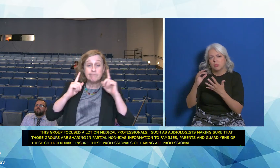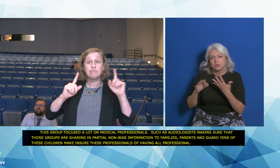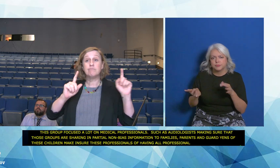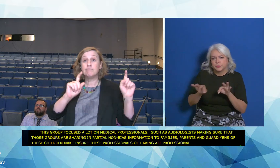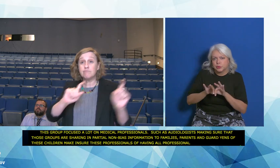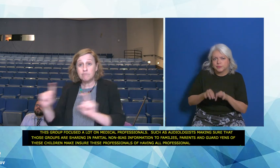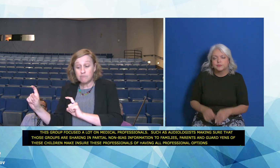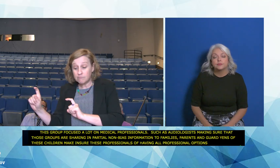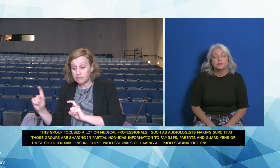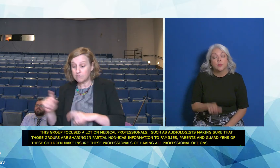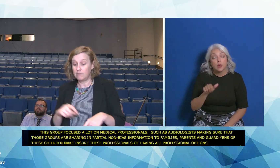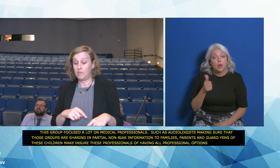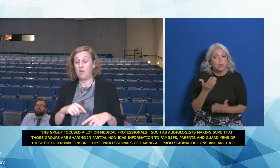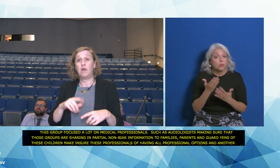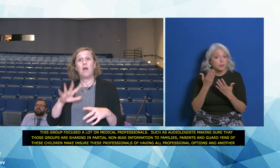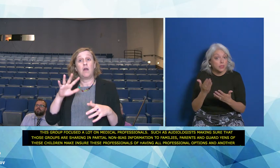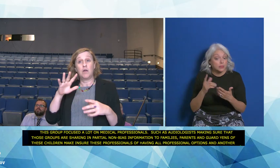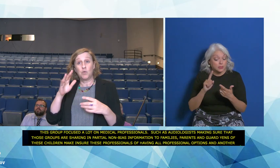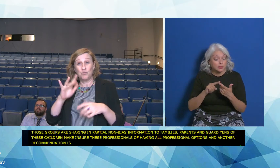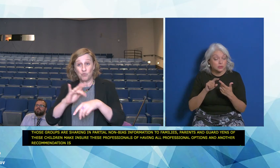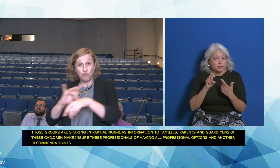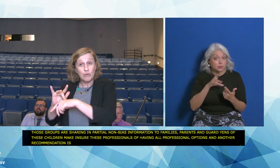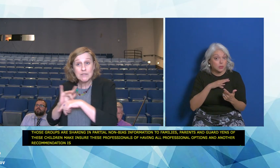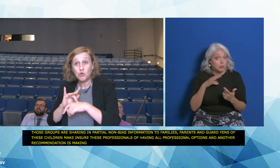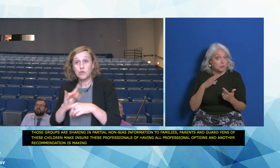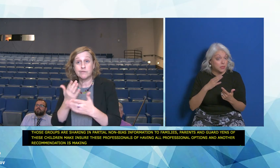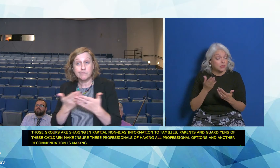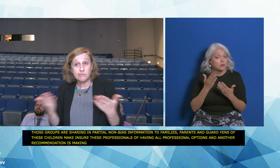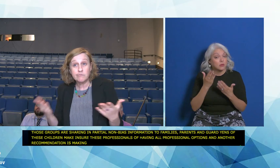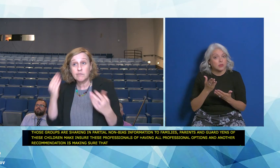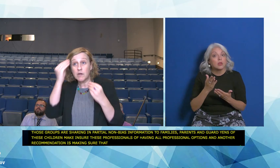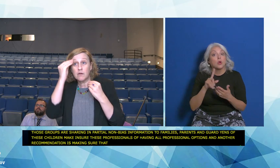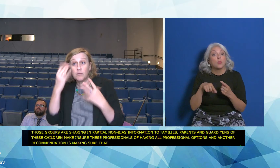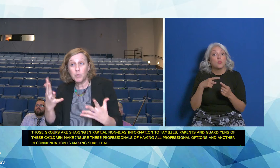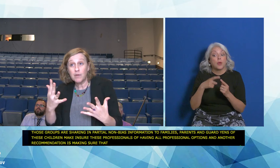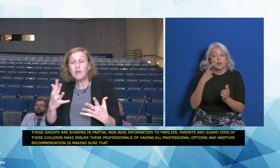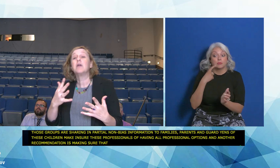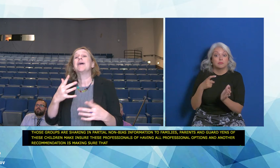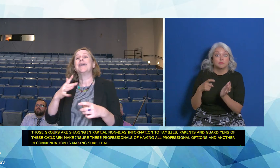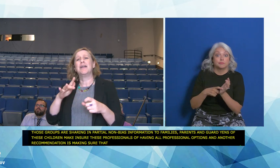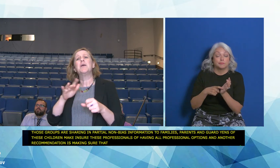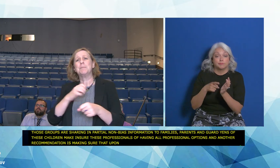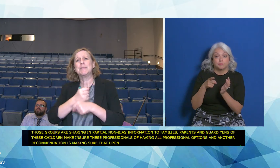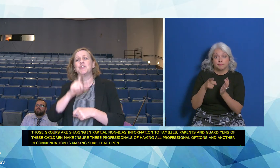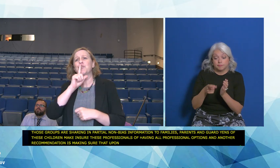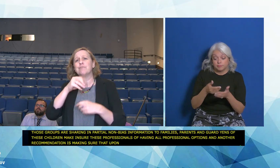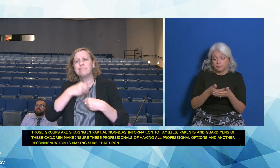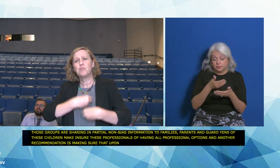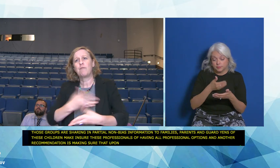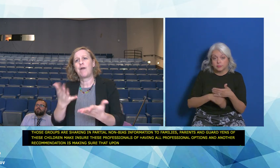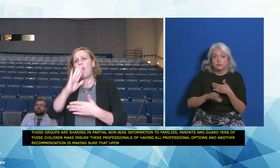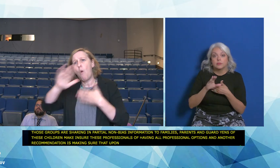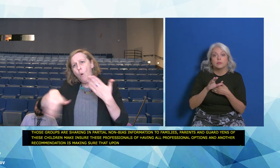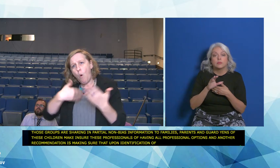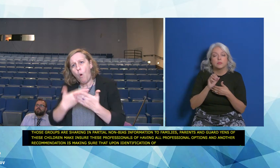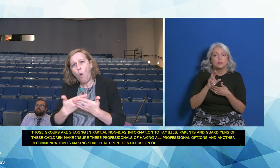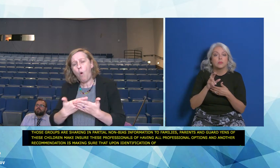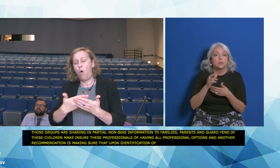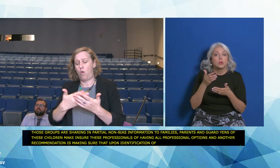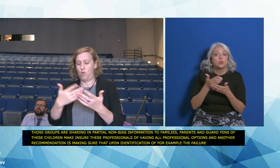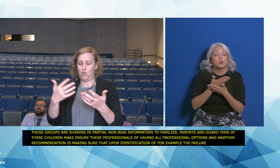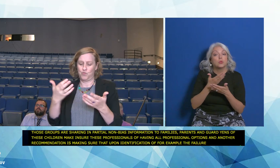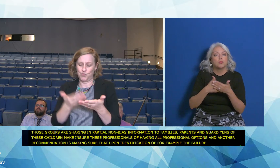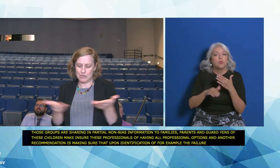Another recommendation is making sure that upon identification of for example, the failure of a newborn